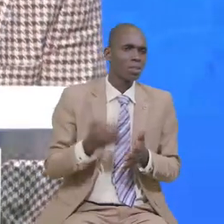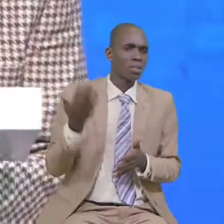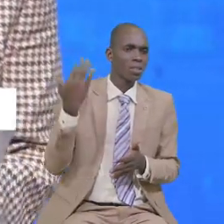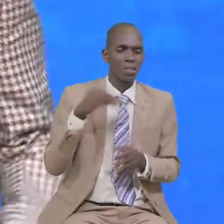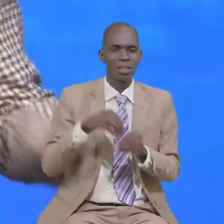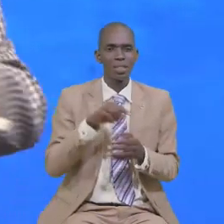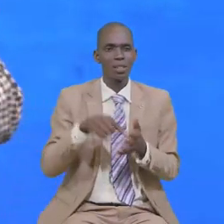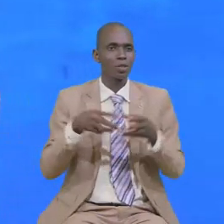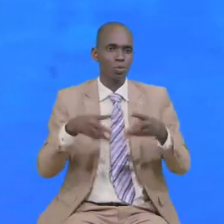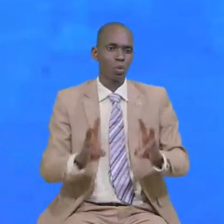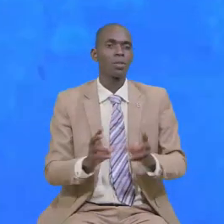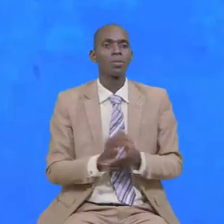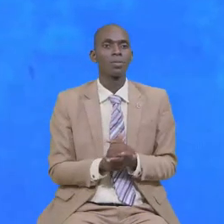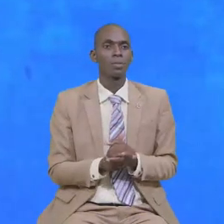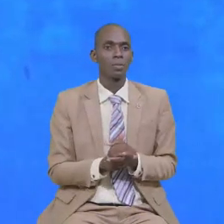fashion.